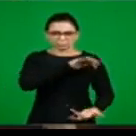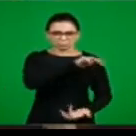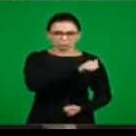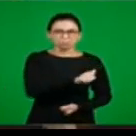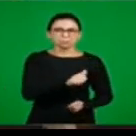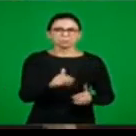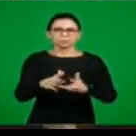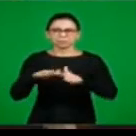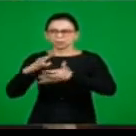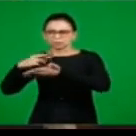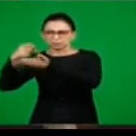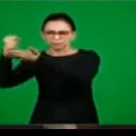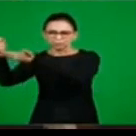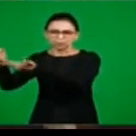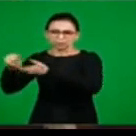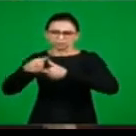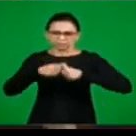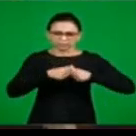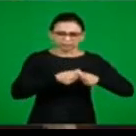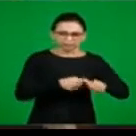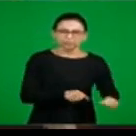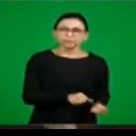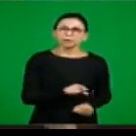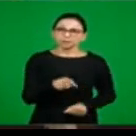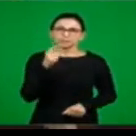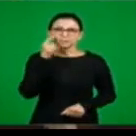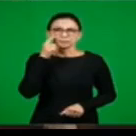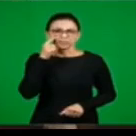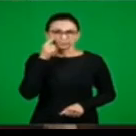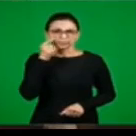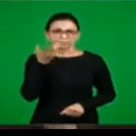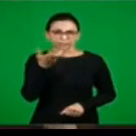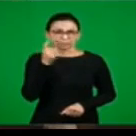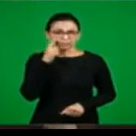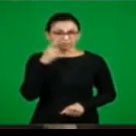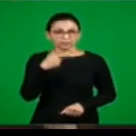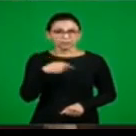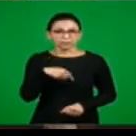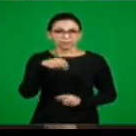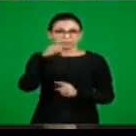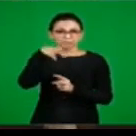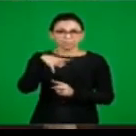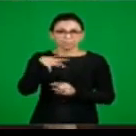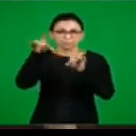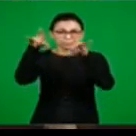don't care. You want to stay and be in the tribulation, go ahead.